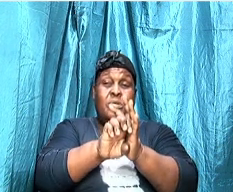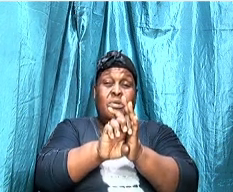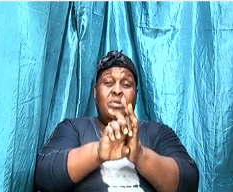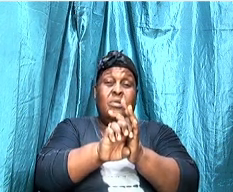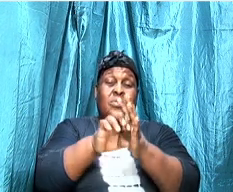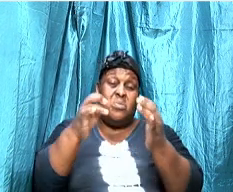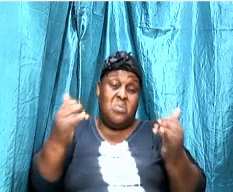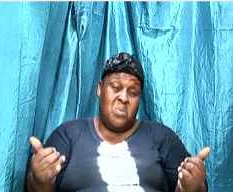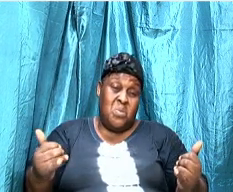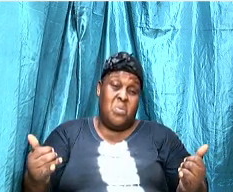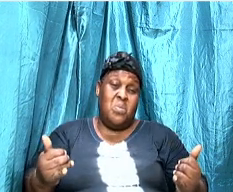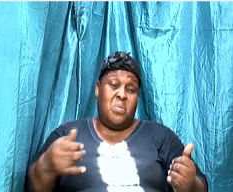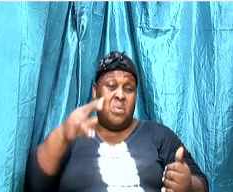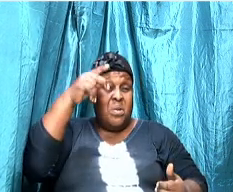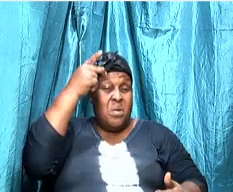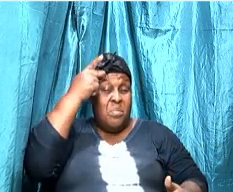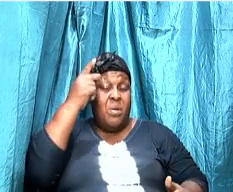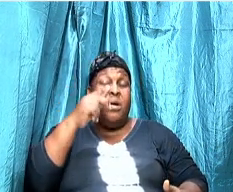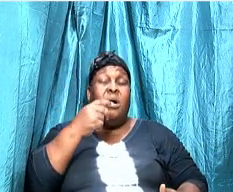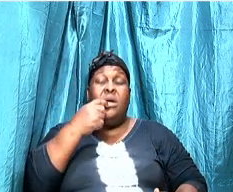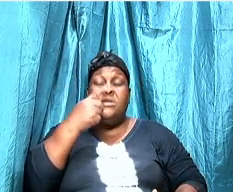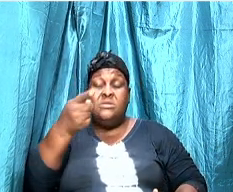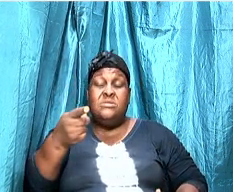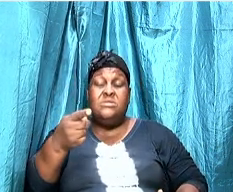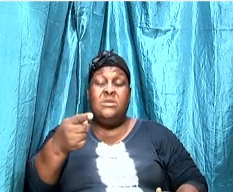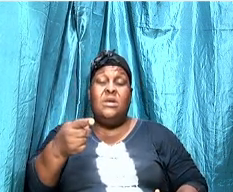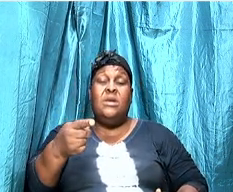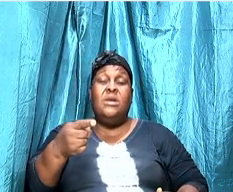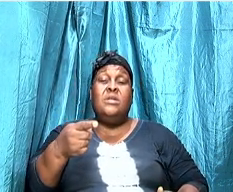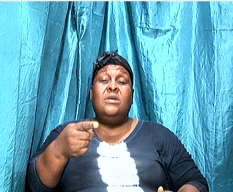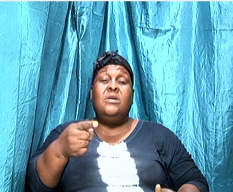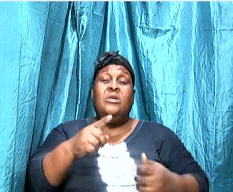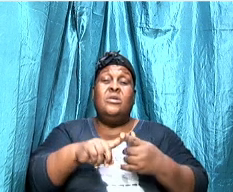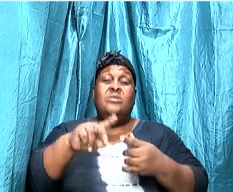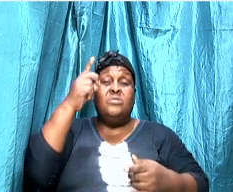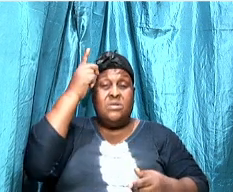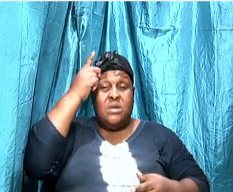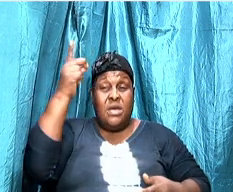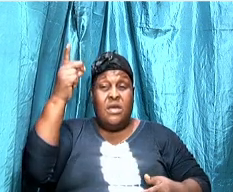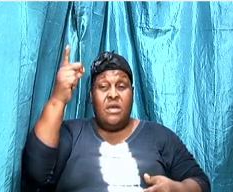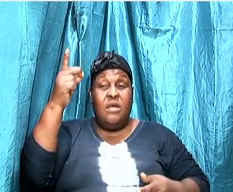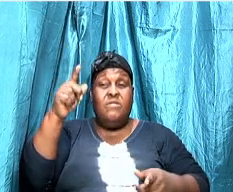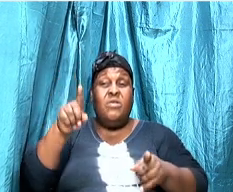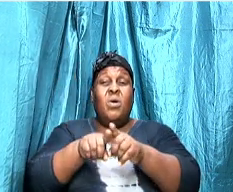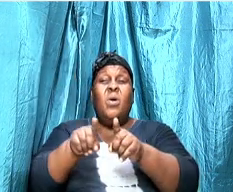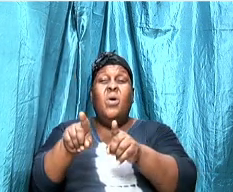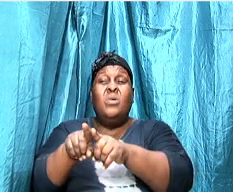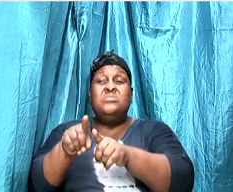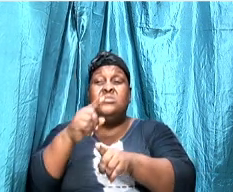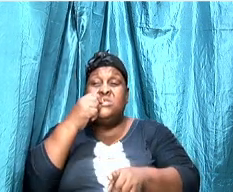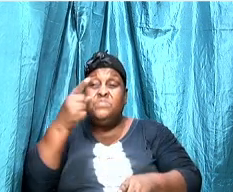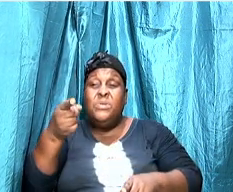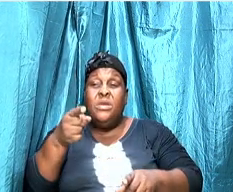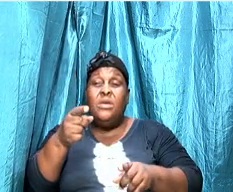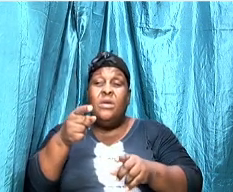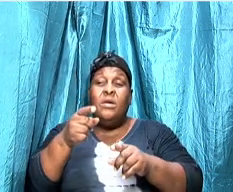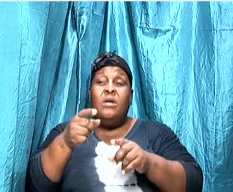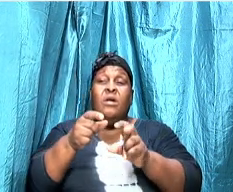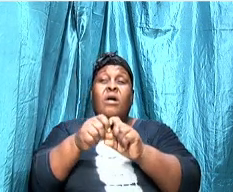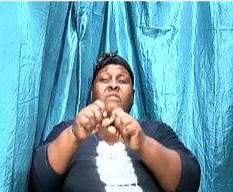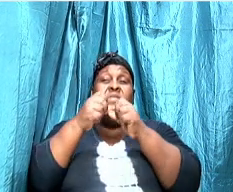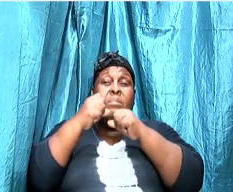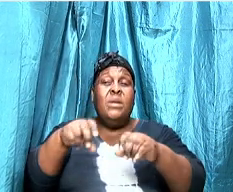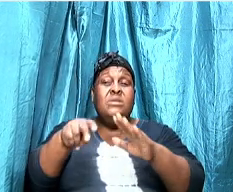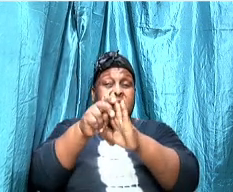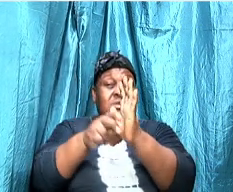He is now referring in chapter 4, he's referring to David. And he's saying, David also described the blessedness of a